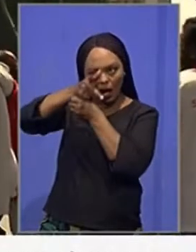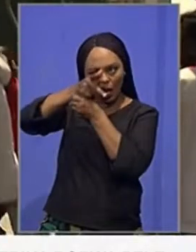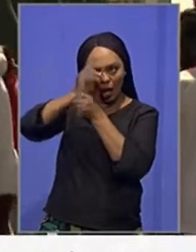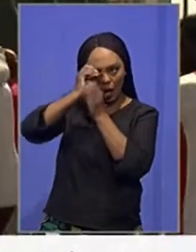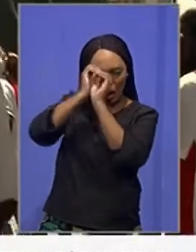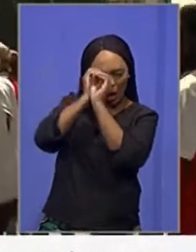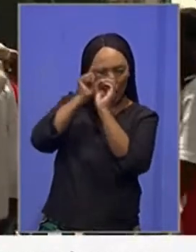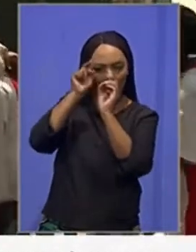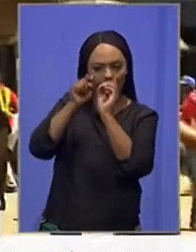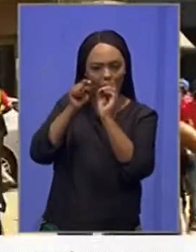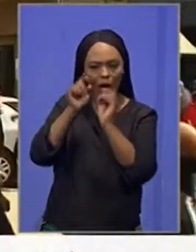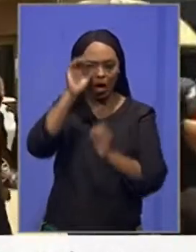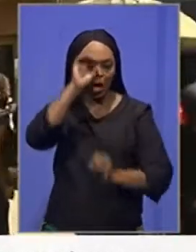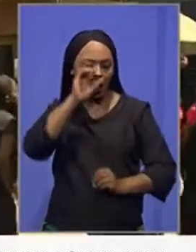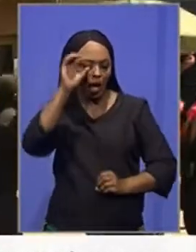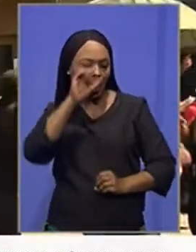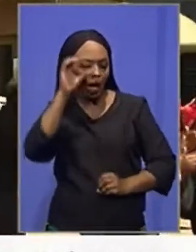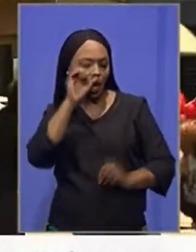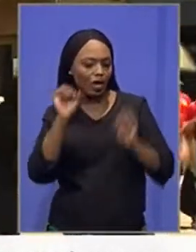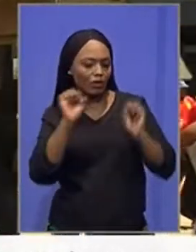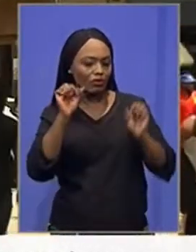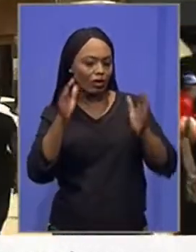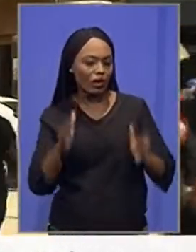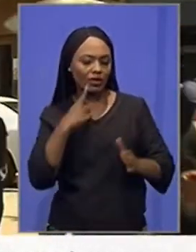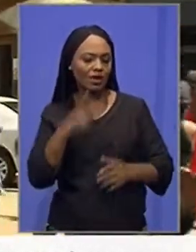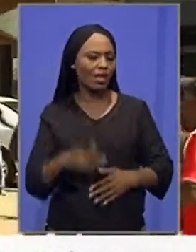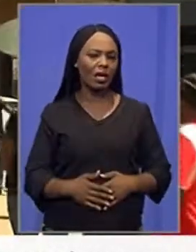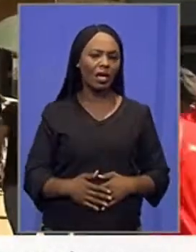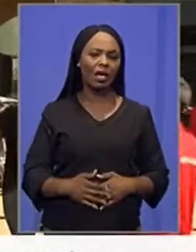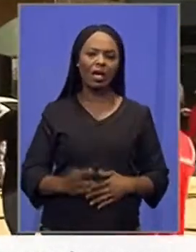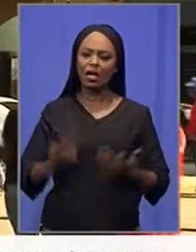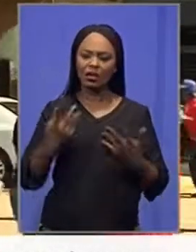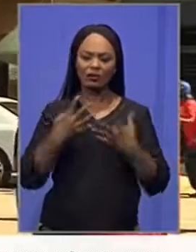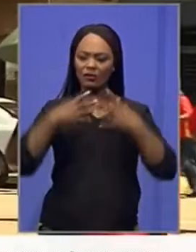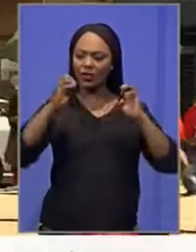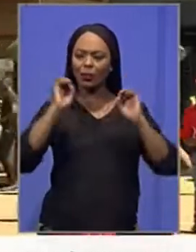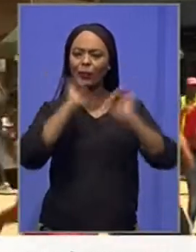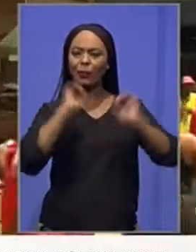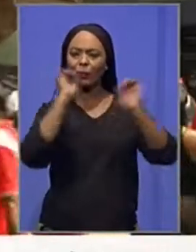re seo ke kgatako ya ditokelo tša bona tša go ba le sephiri.